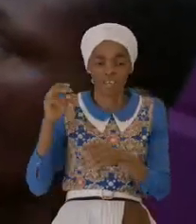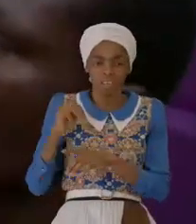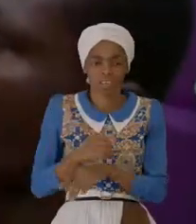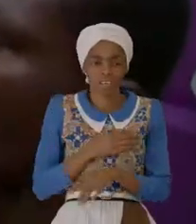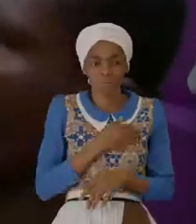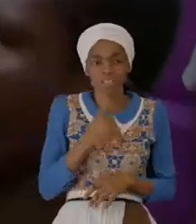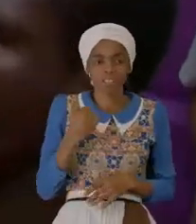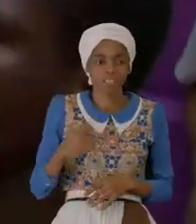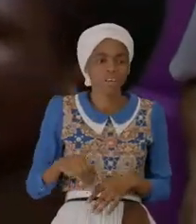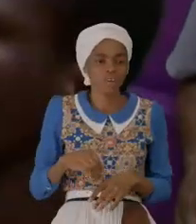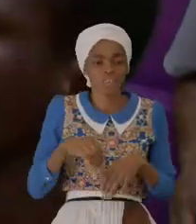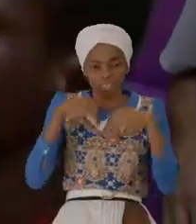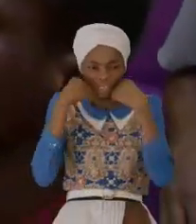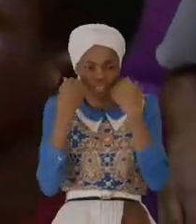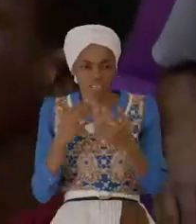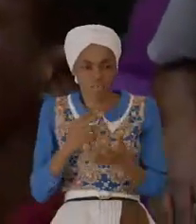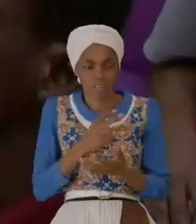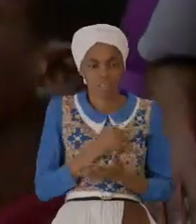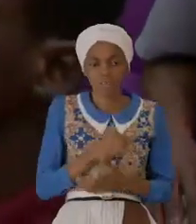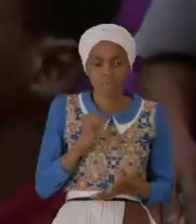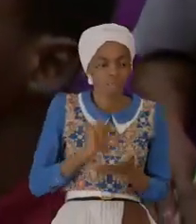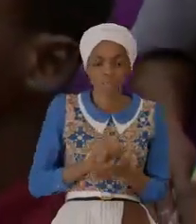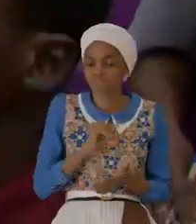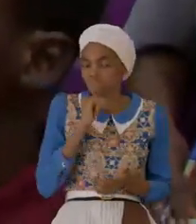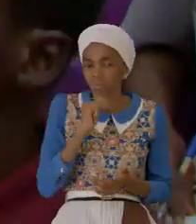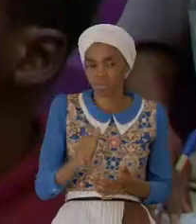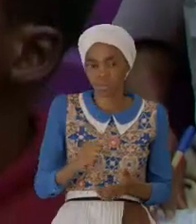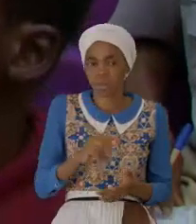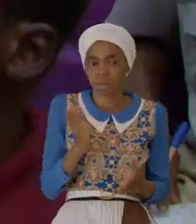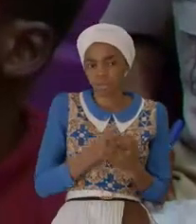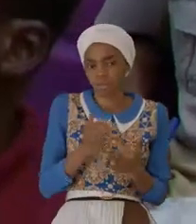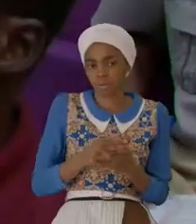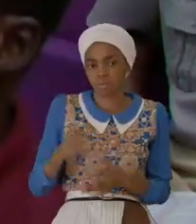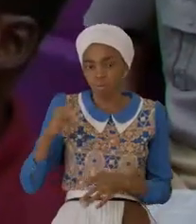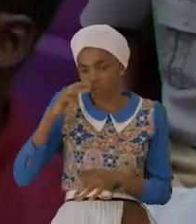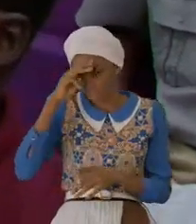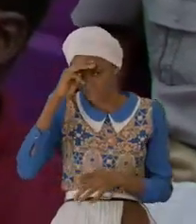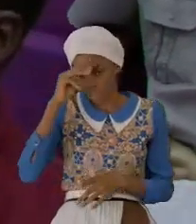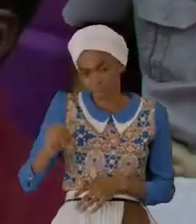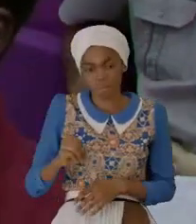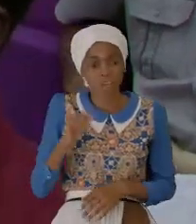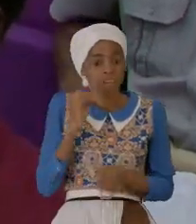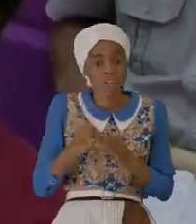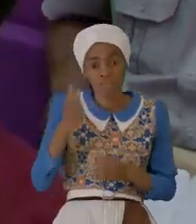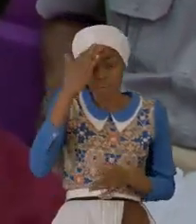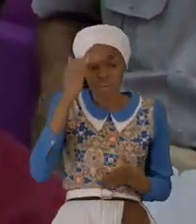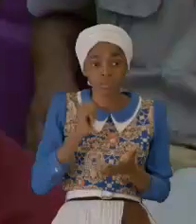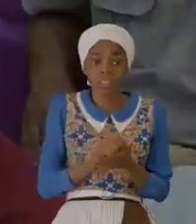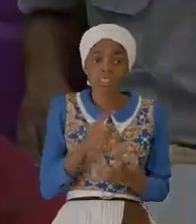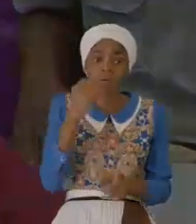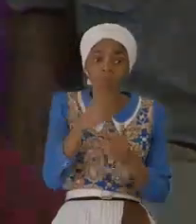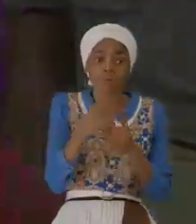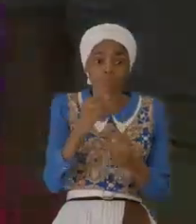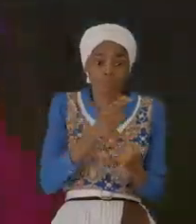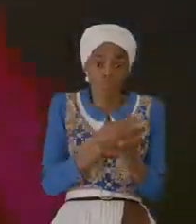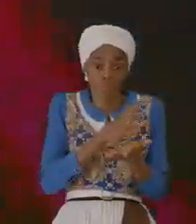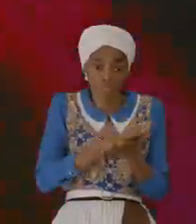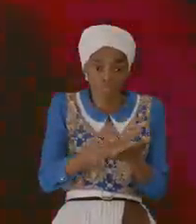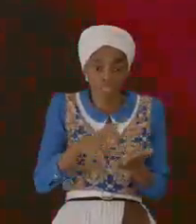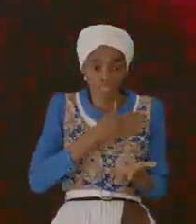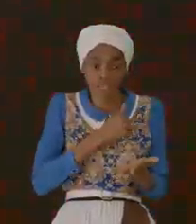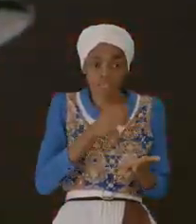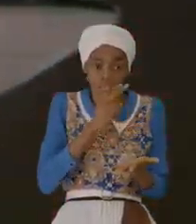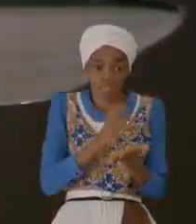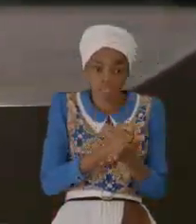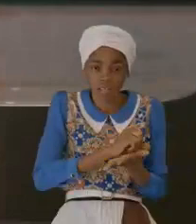That didn't disturb him. If you know that the word of sanctification and holiness, if you know it